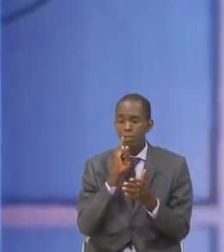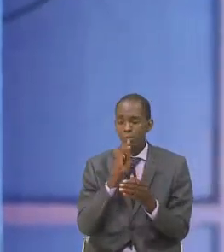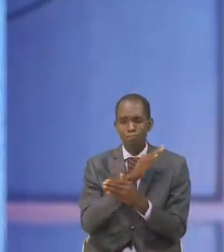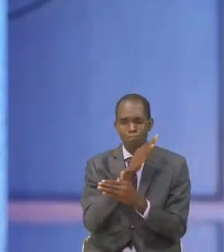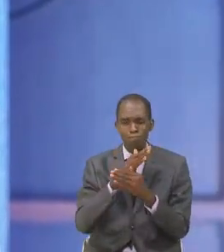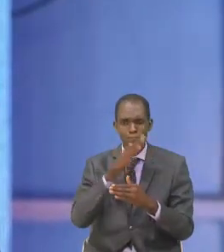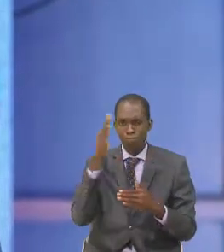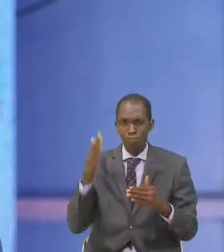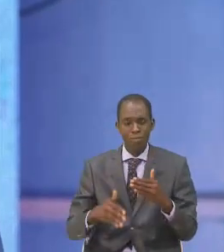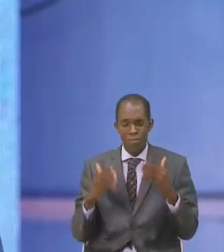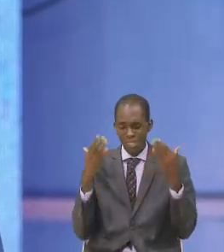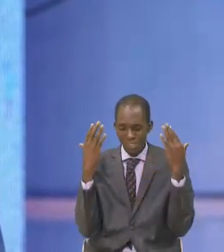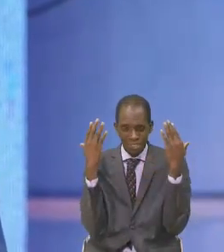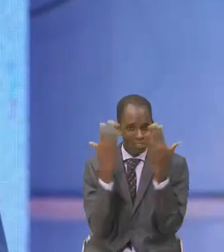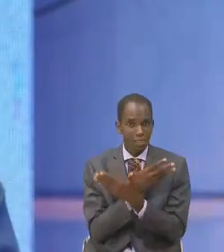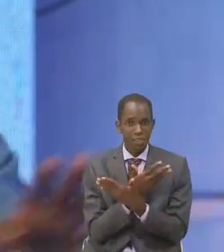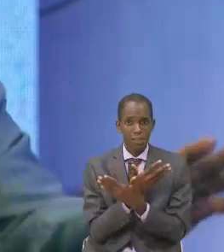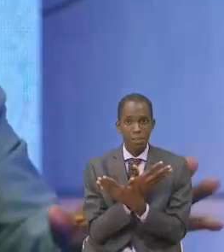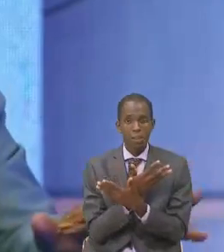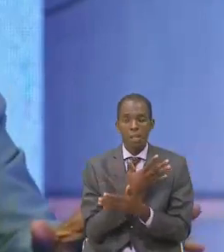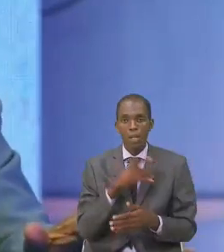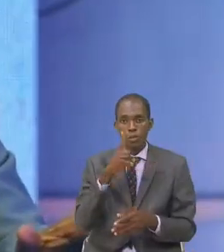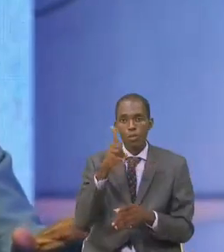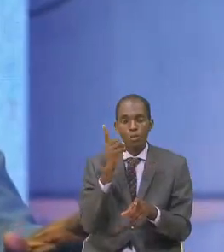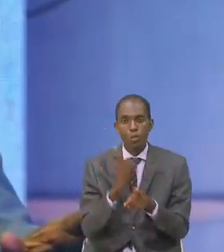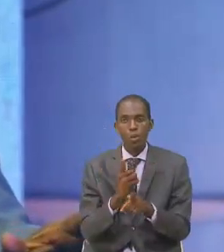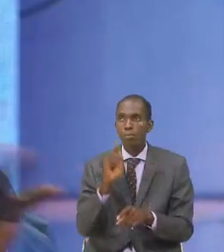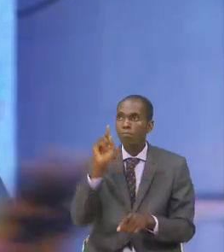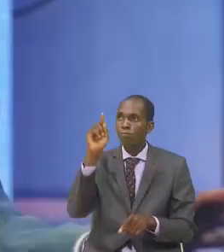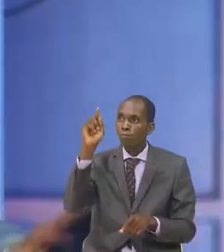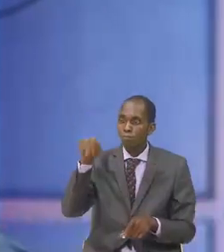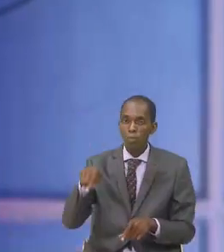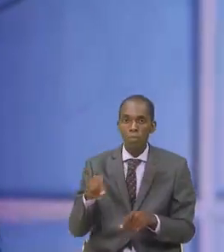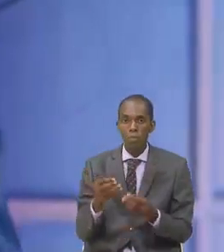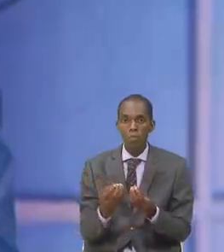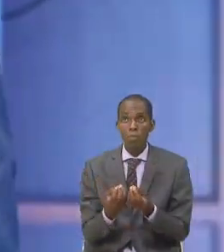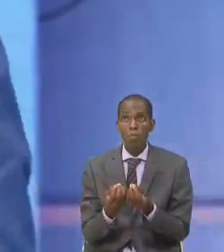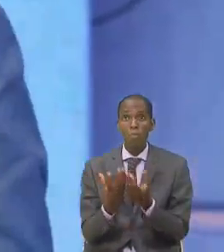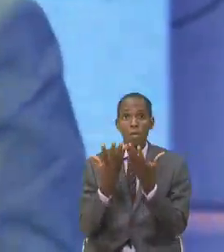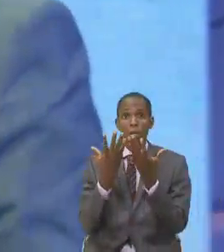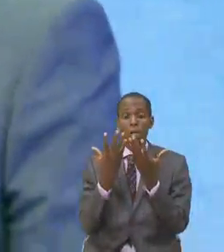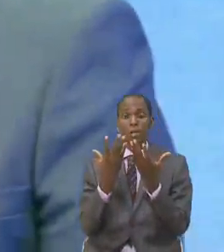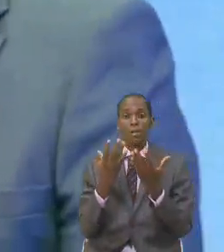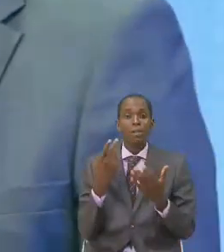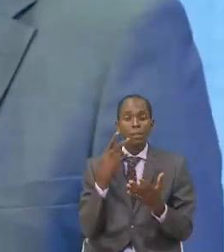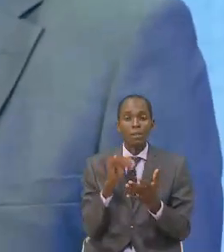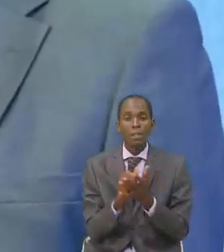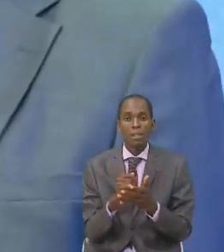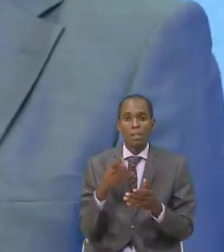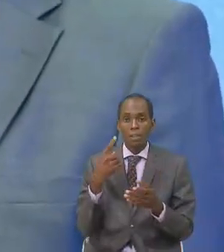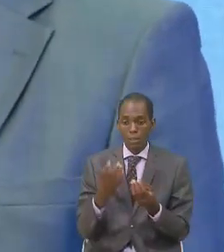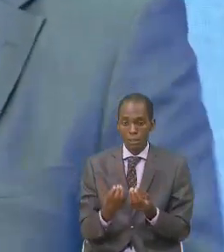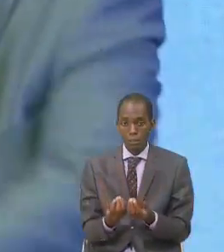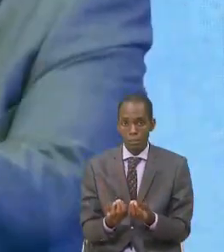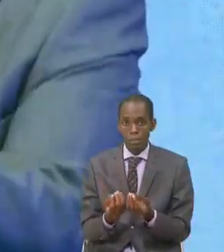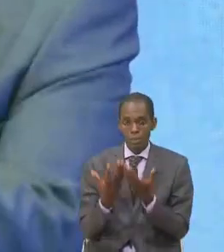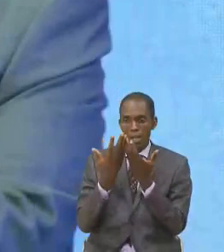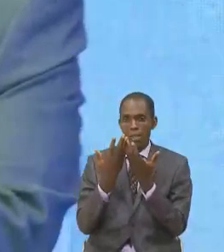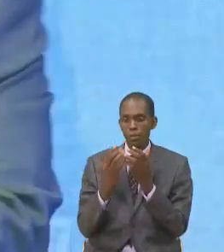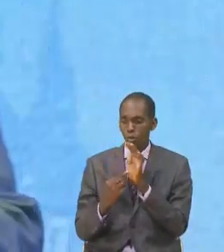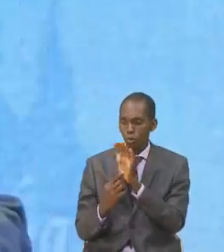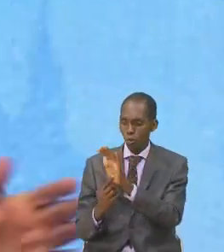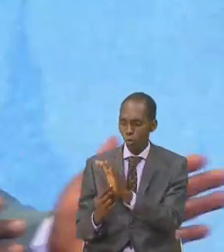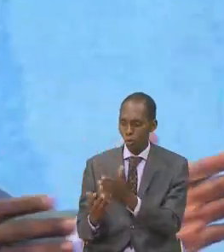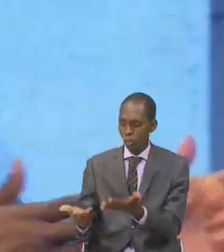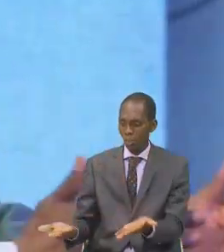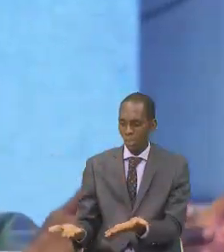you been in a room that is dark, totally black, totally dark, and you put on the light? The light